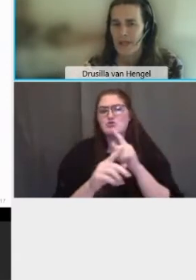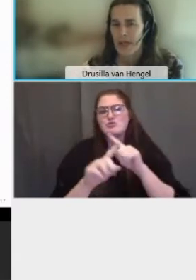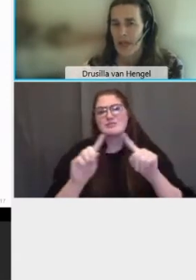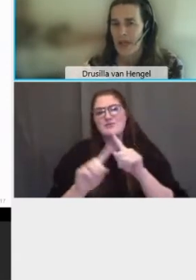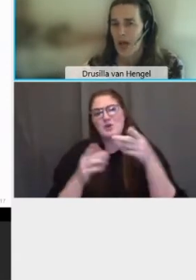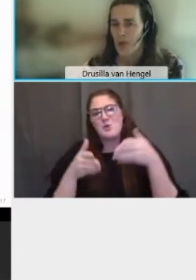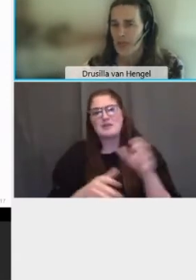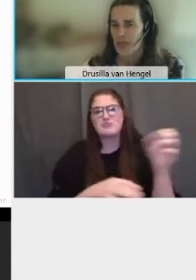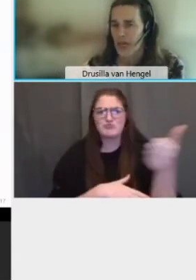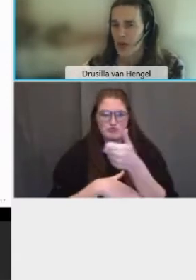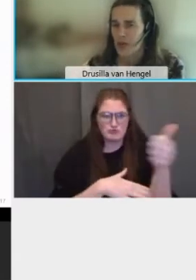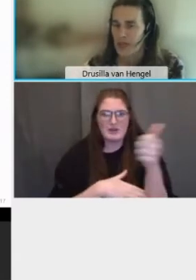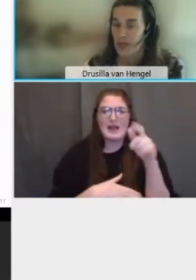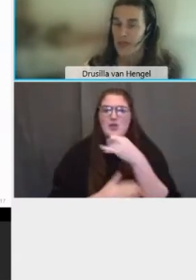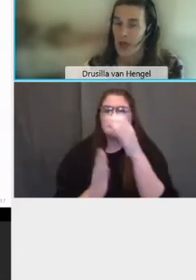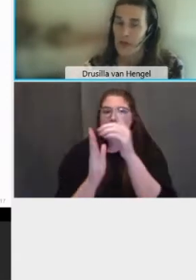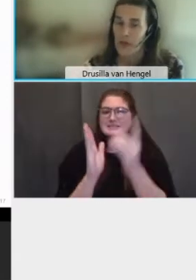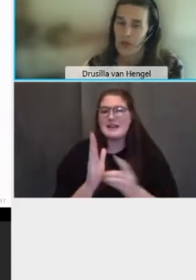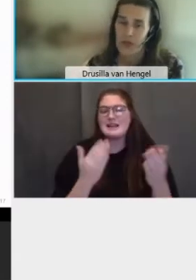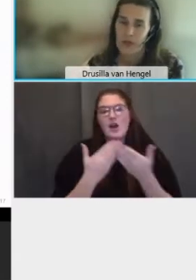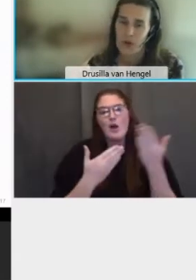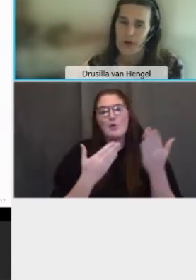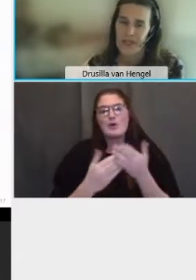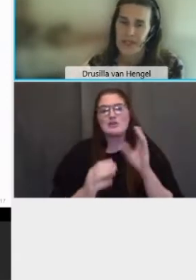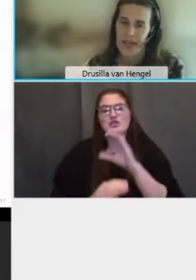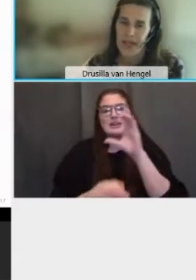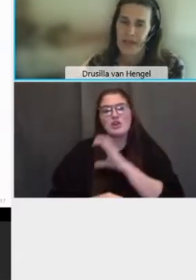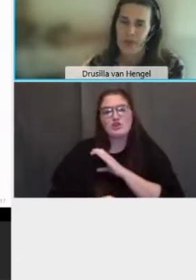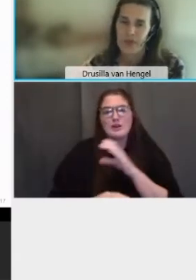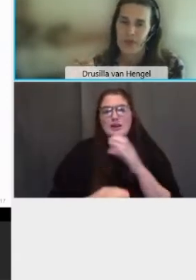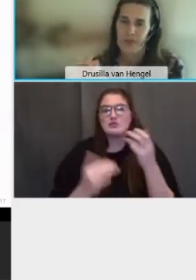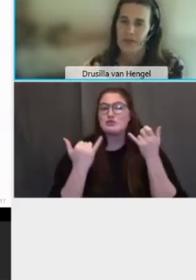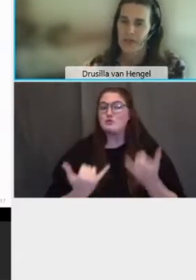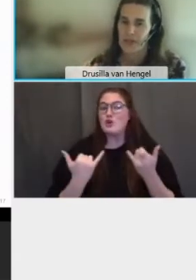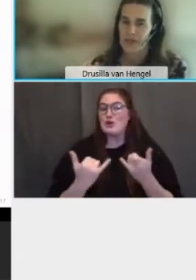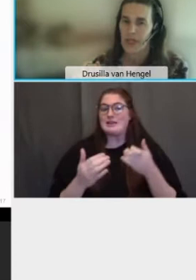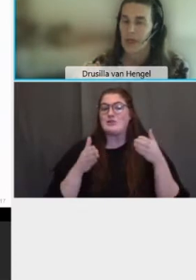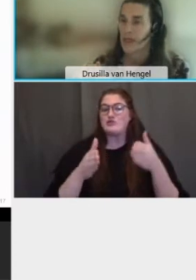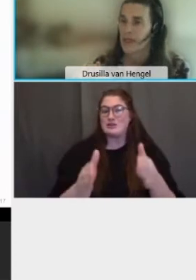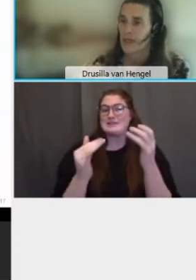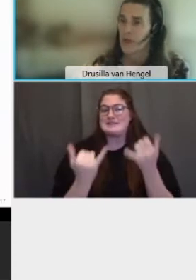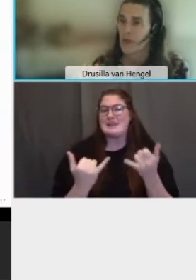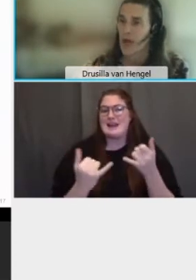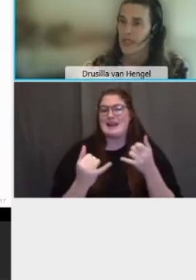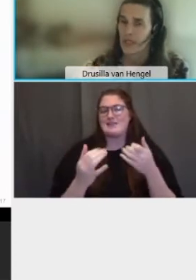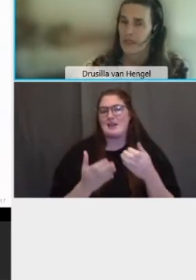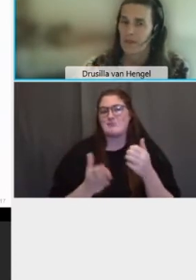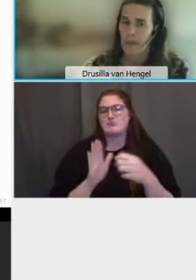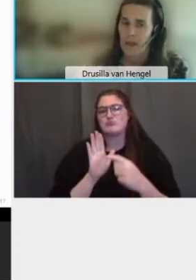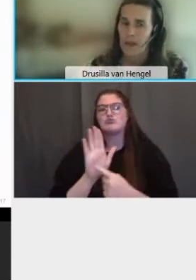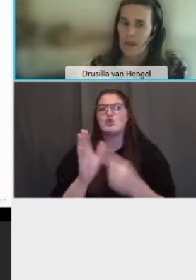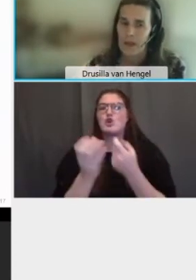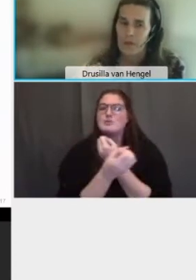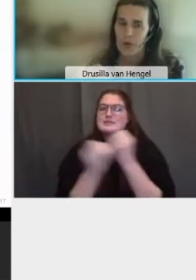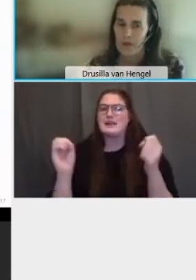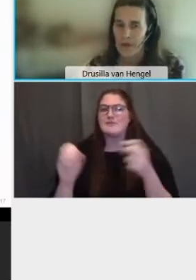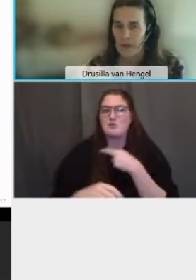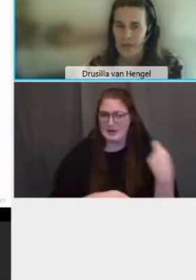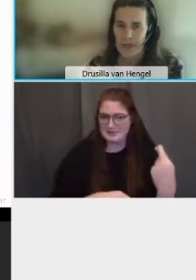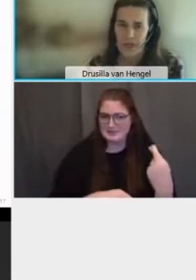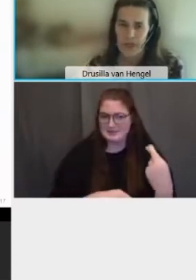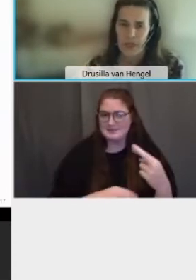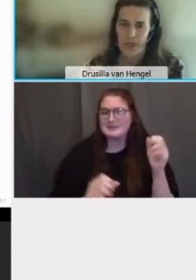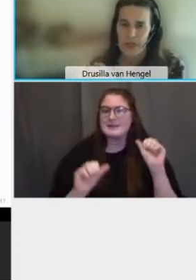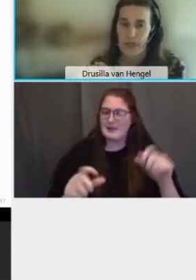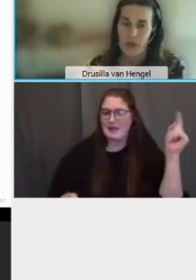there are design and operational characteristics on the current corridor today that present safety risks that can be lessened through the project. Motor